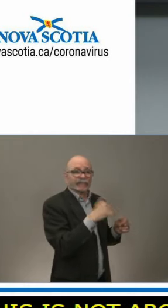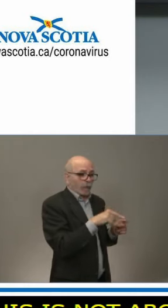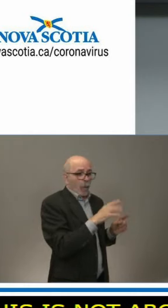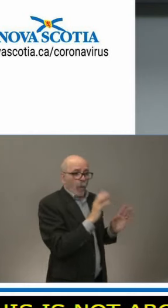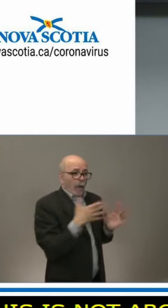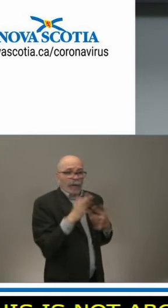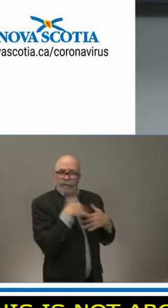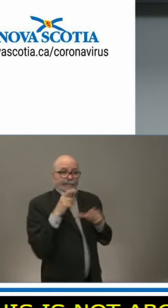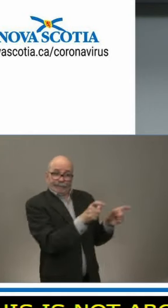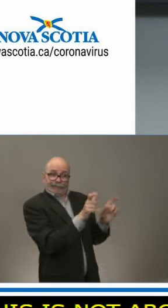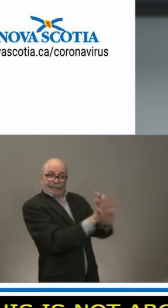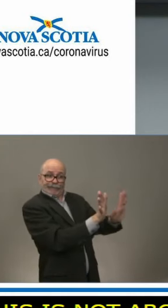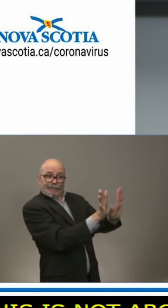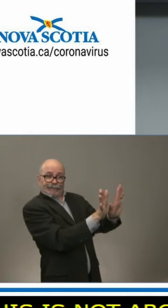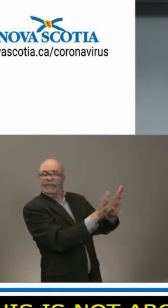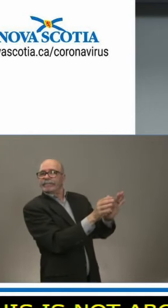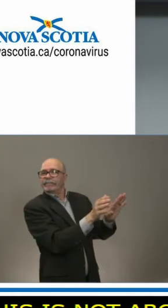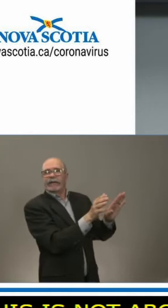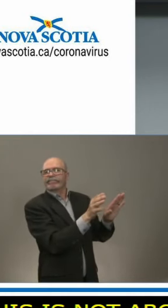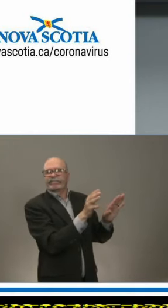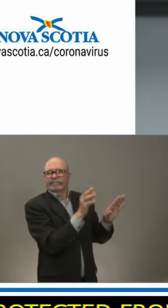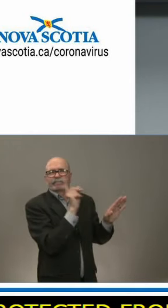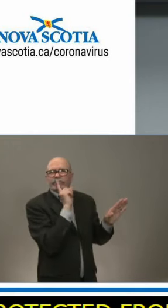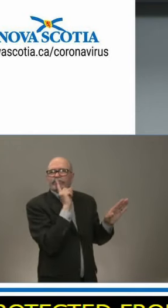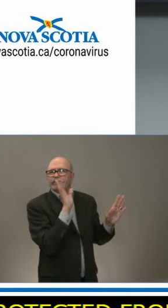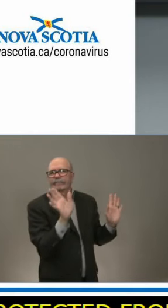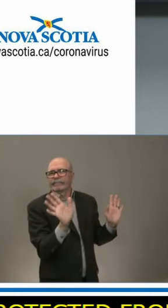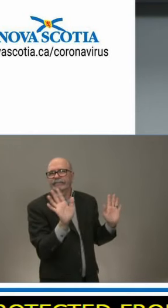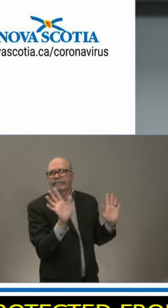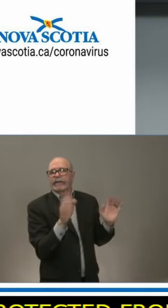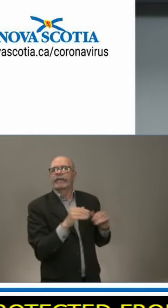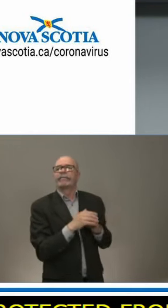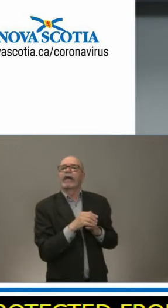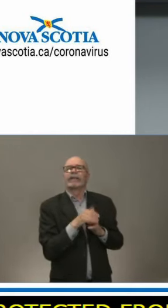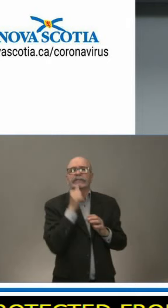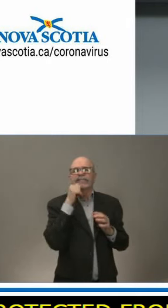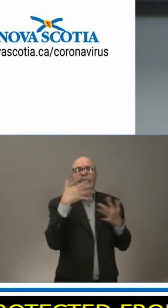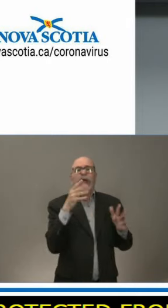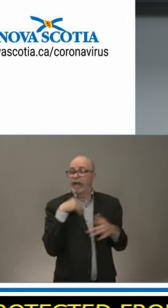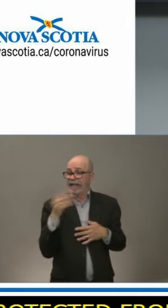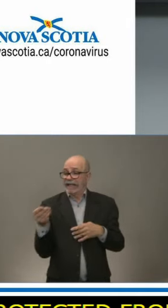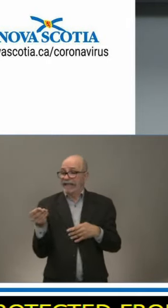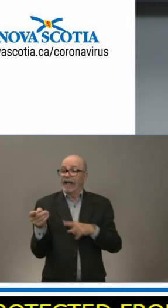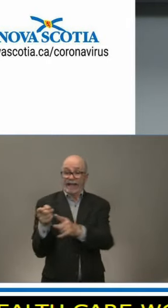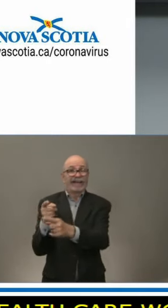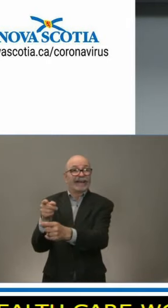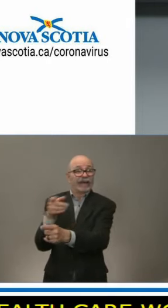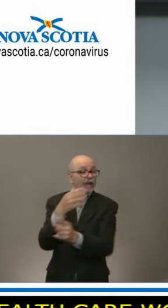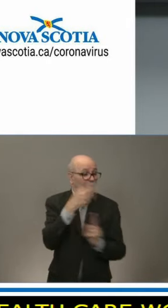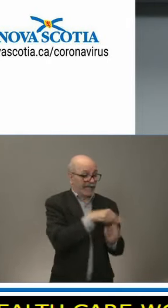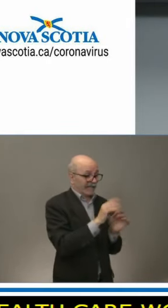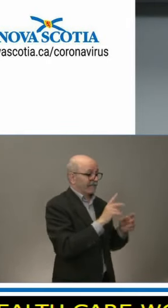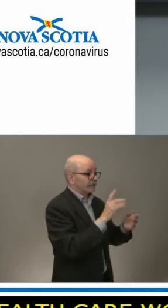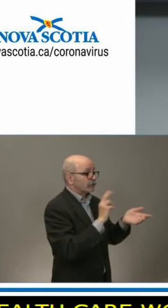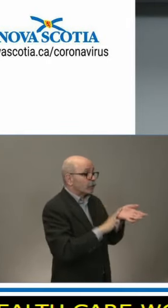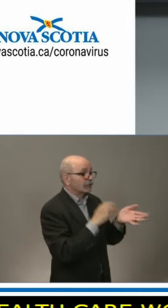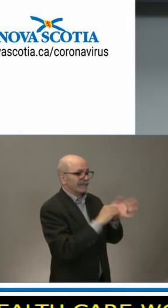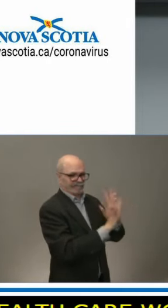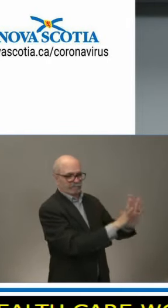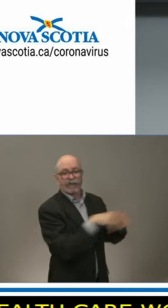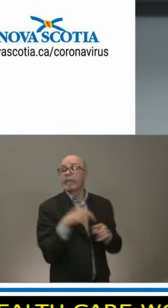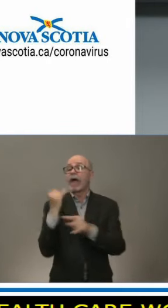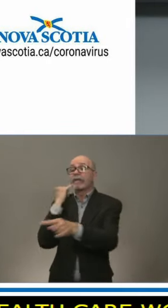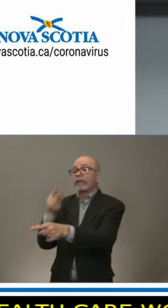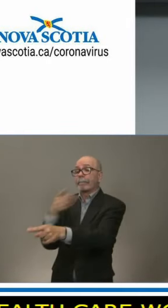and minimizing the chance of them spreading to a coworker or to a patient by wearing a surgical mask when they're